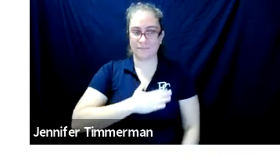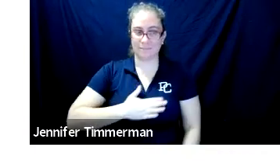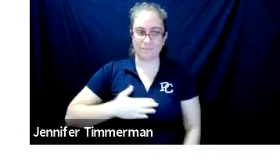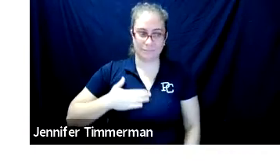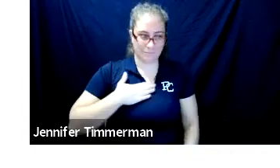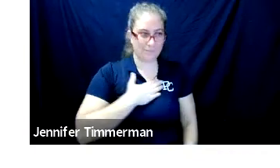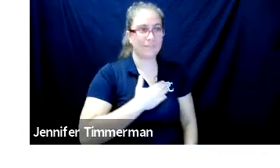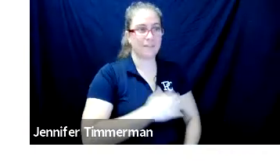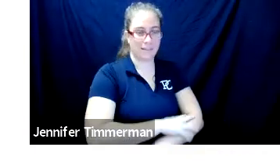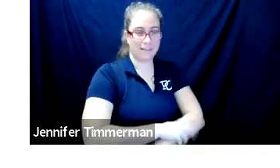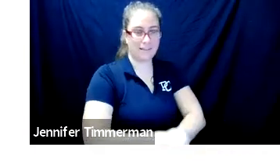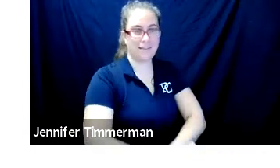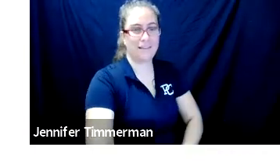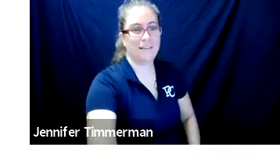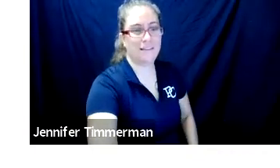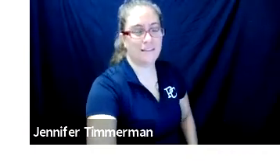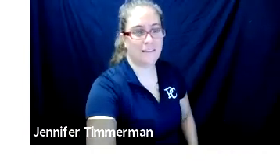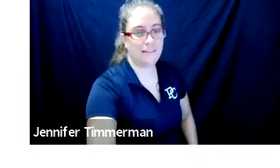please. Good.